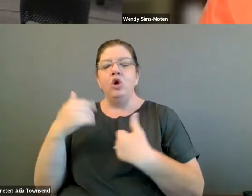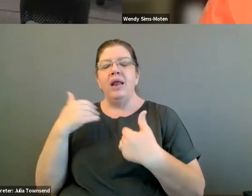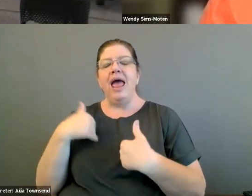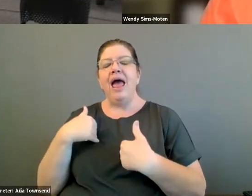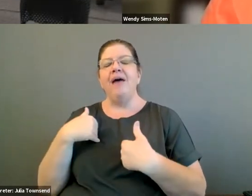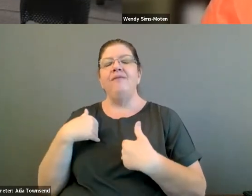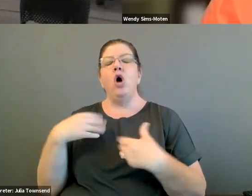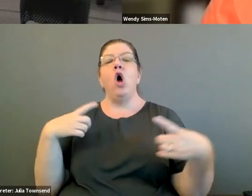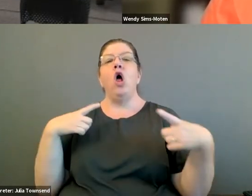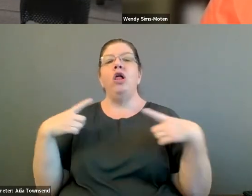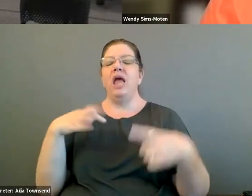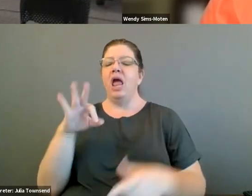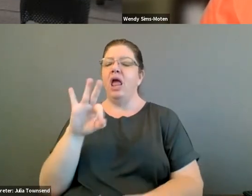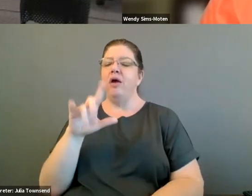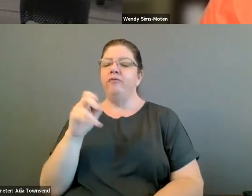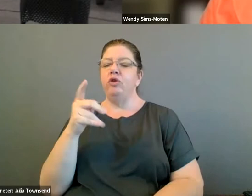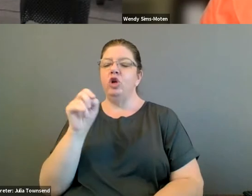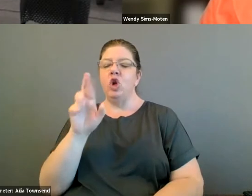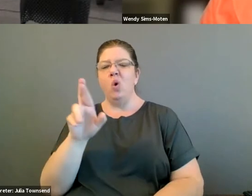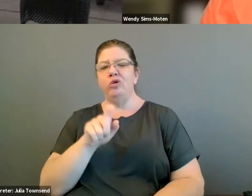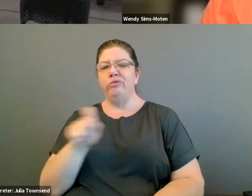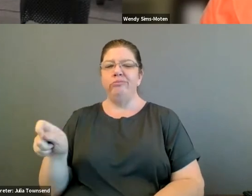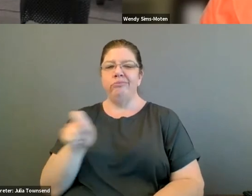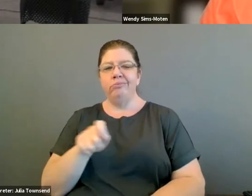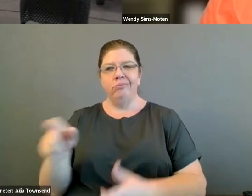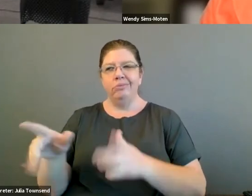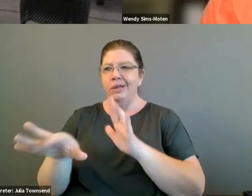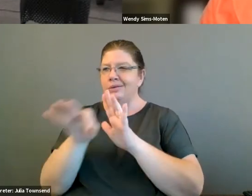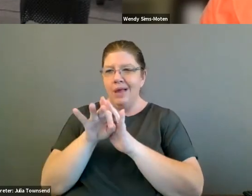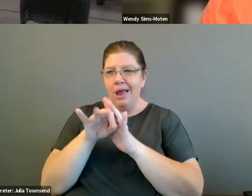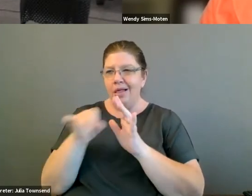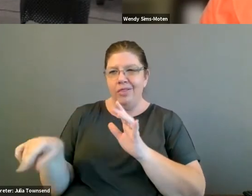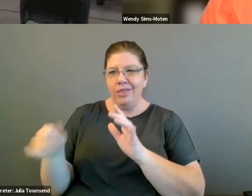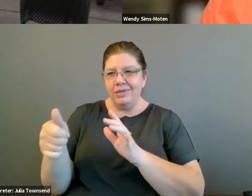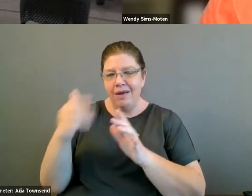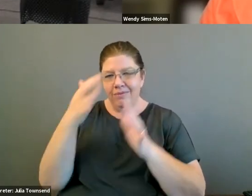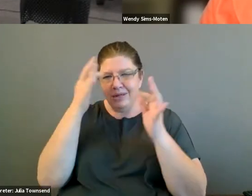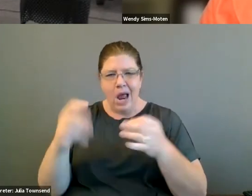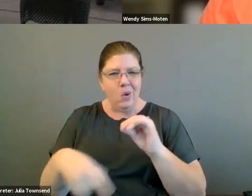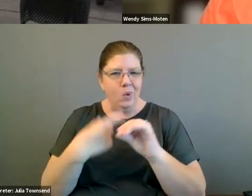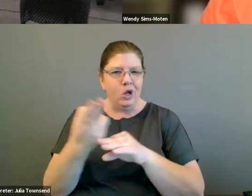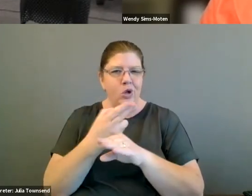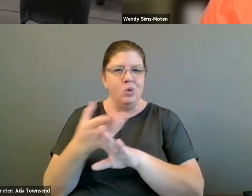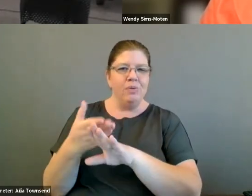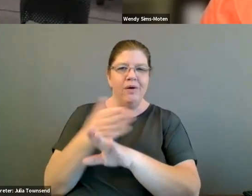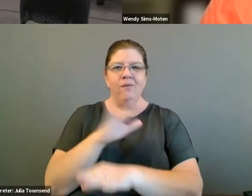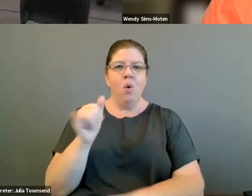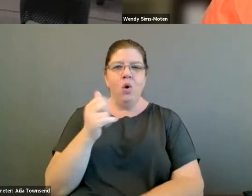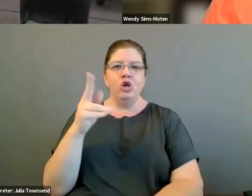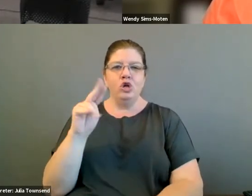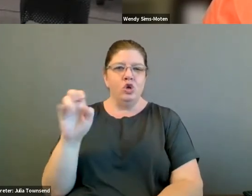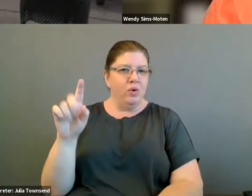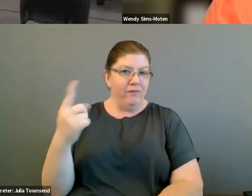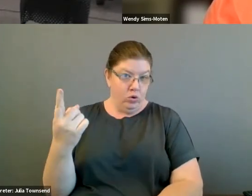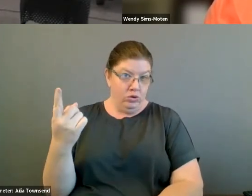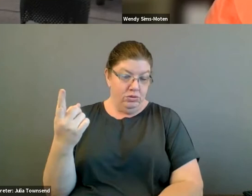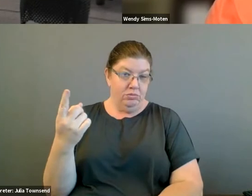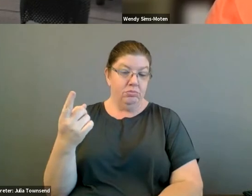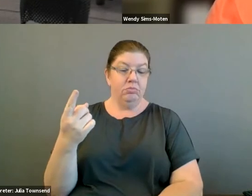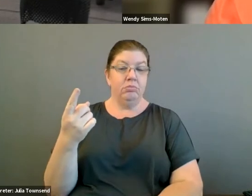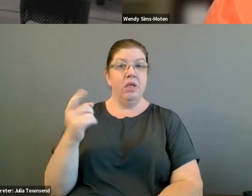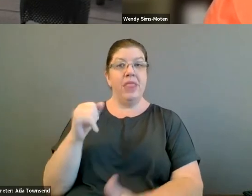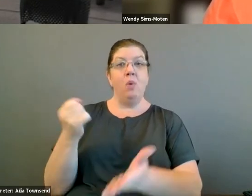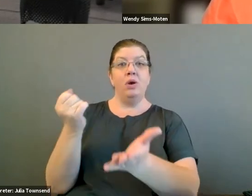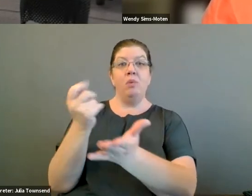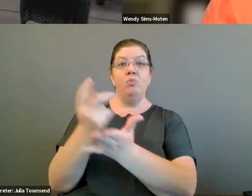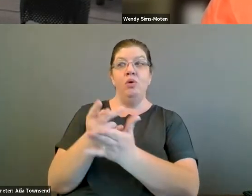that they could use sometime before, I believe it was before June 1st. It's stated in the agreement, and that they would have that approved